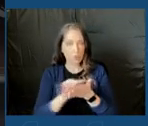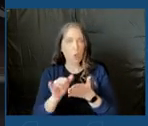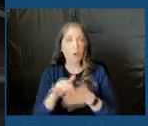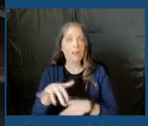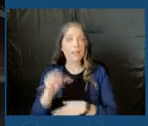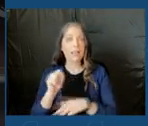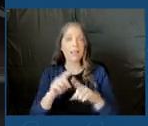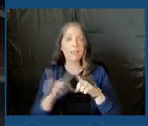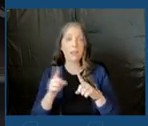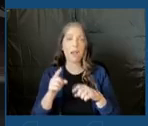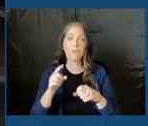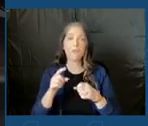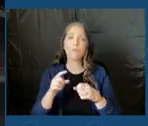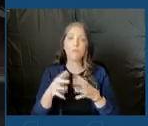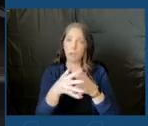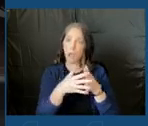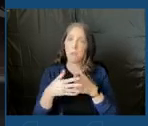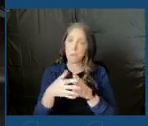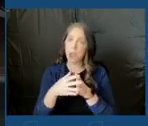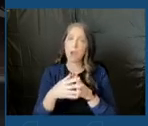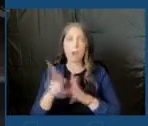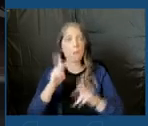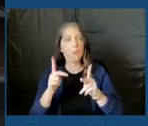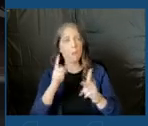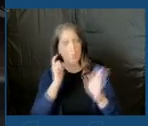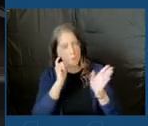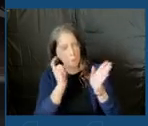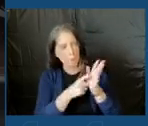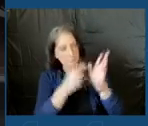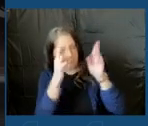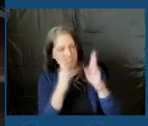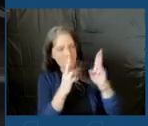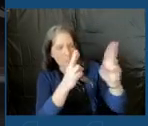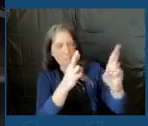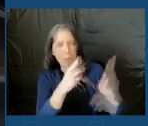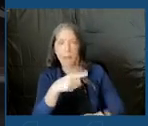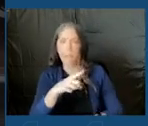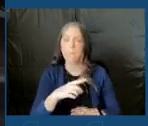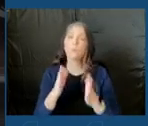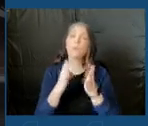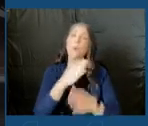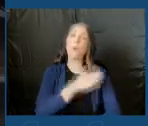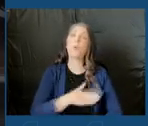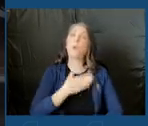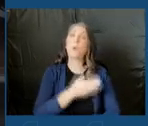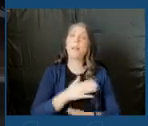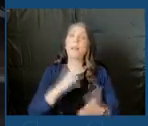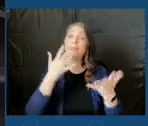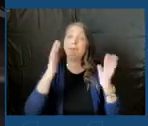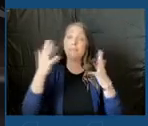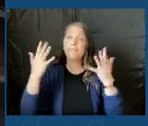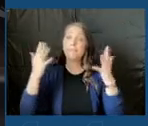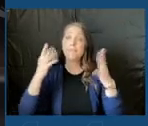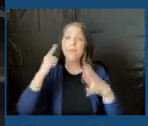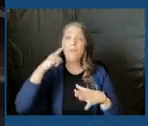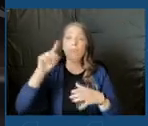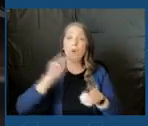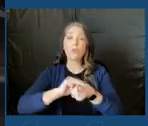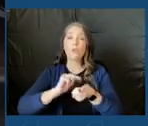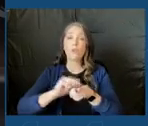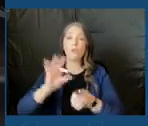country as a respected scientist healer. So would you put your hands together in a Harlem kind of way for Dr.